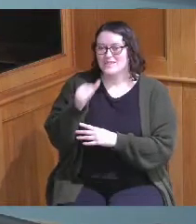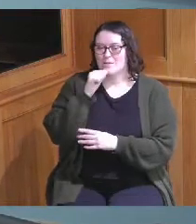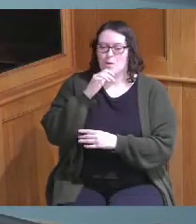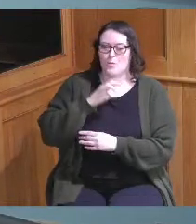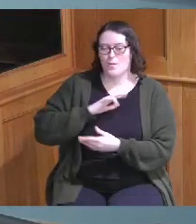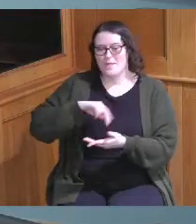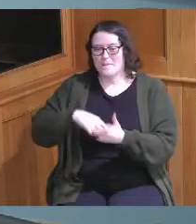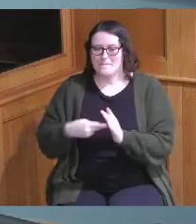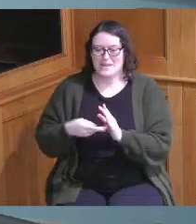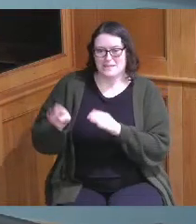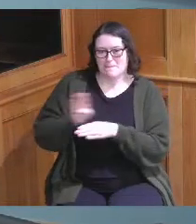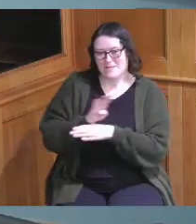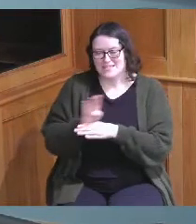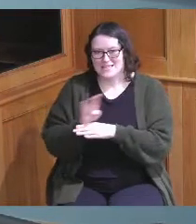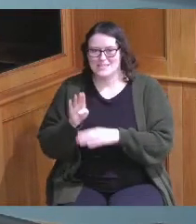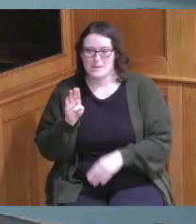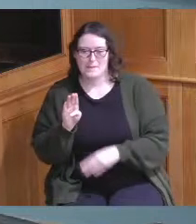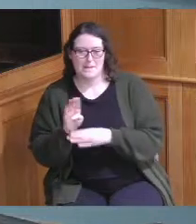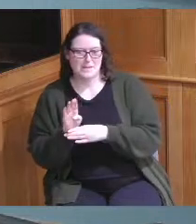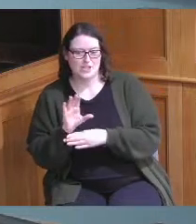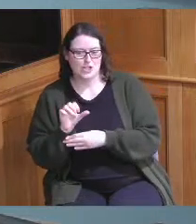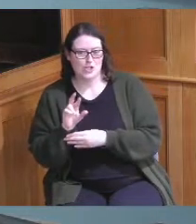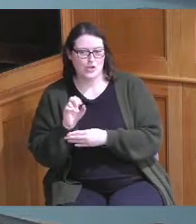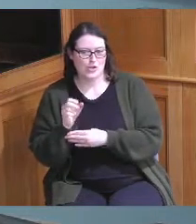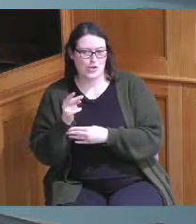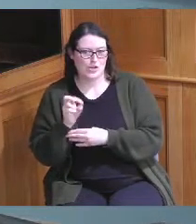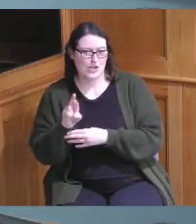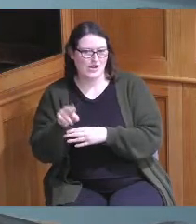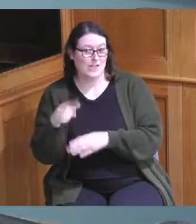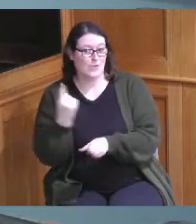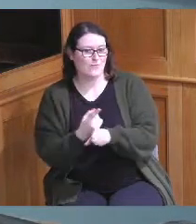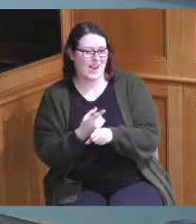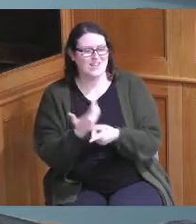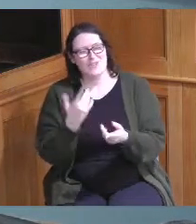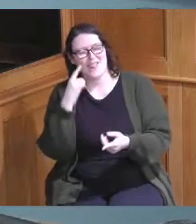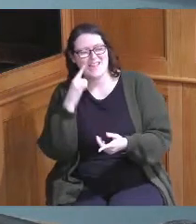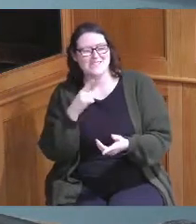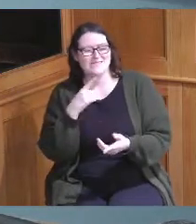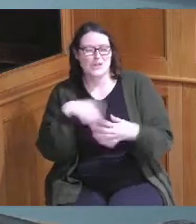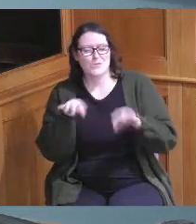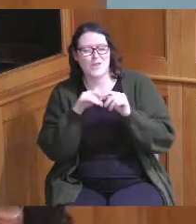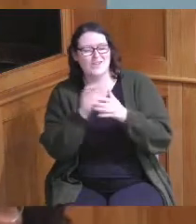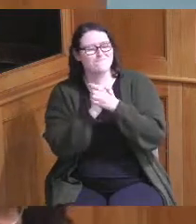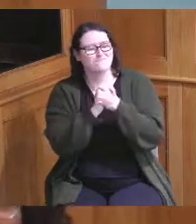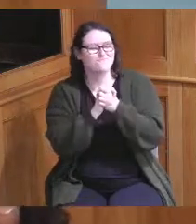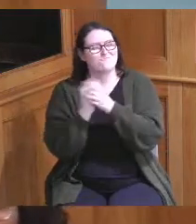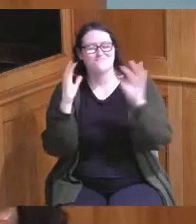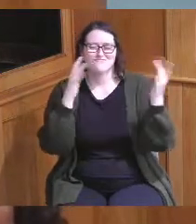means business by the Business Courier, and I think it's worth noting. So Thank you.